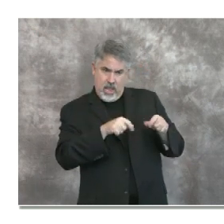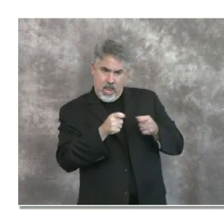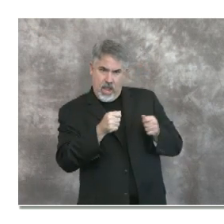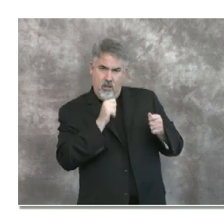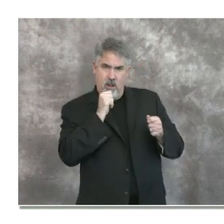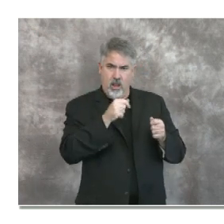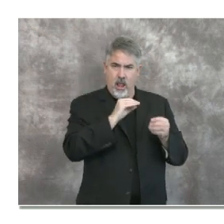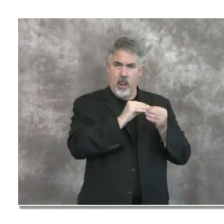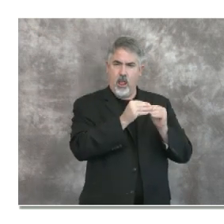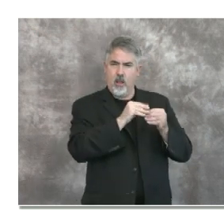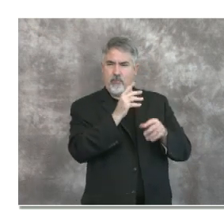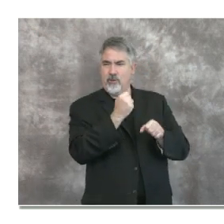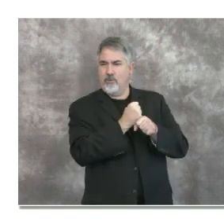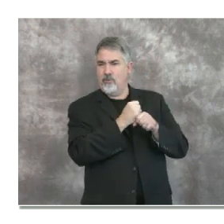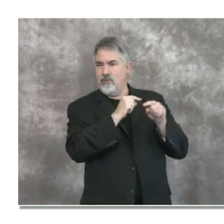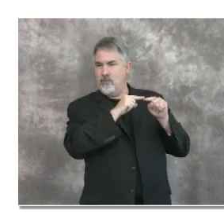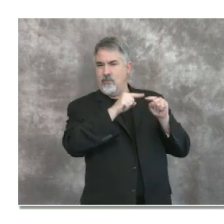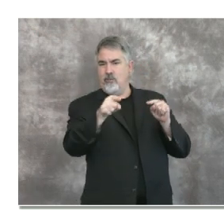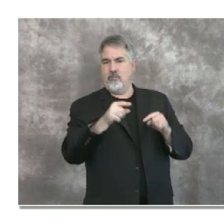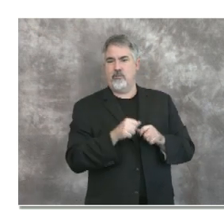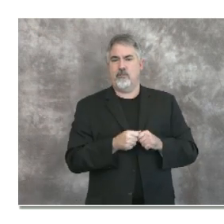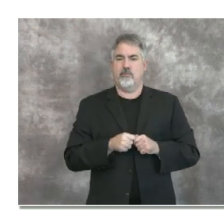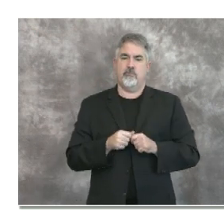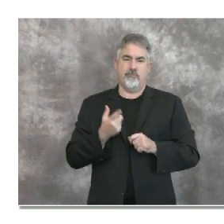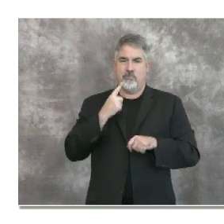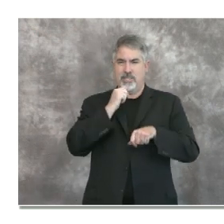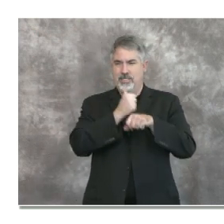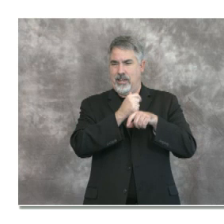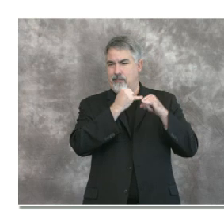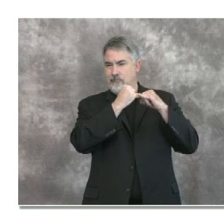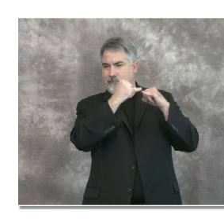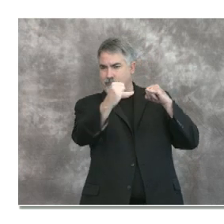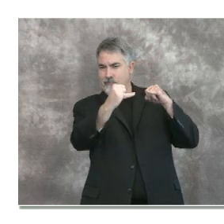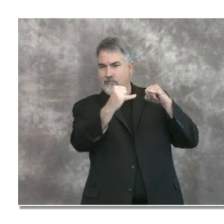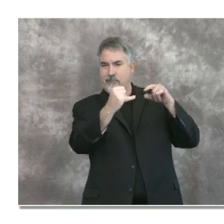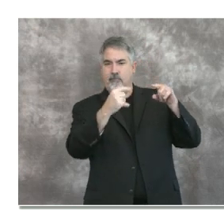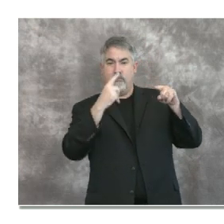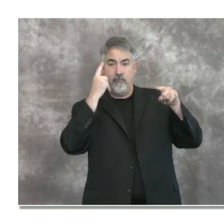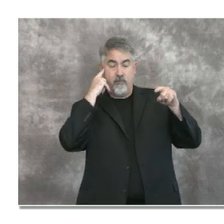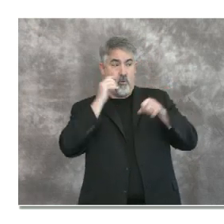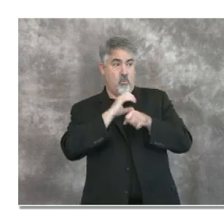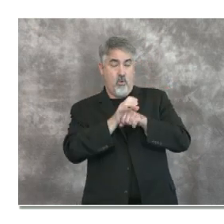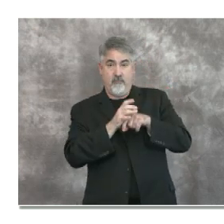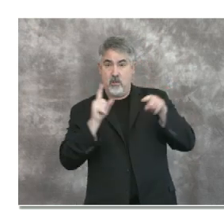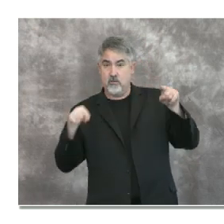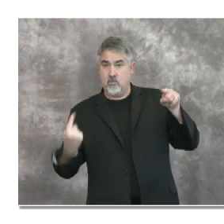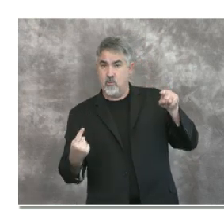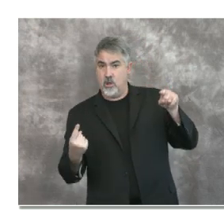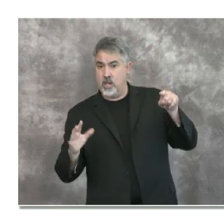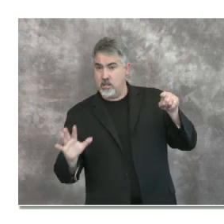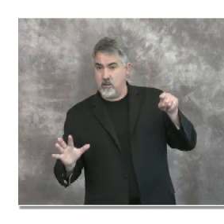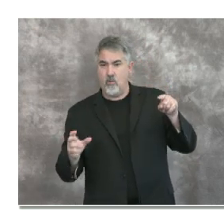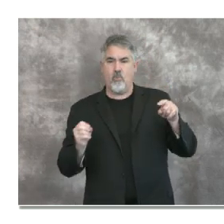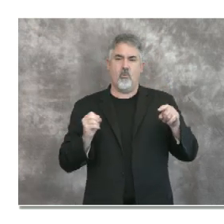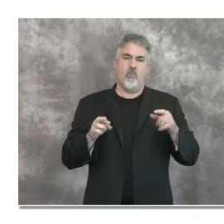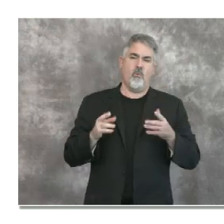capacity or whether it be a set number that are being held for COVID-related patients. And in the coming days, we will